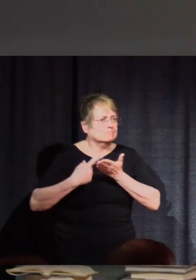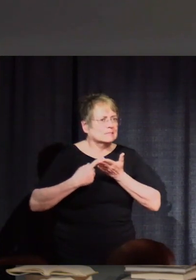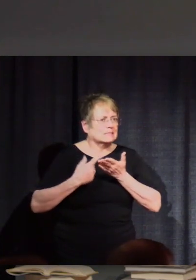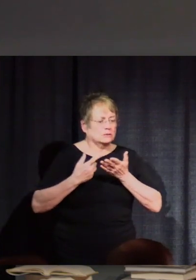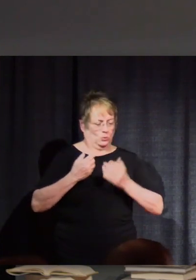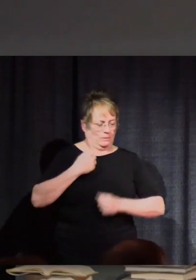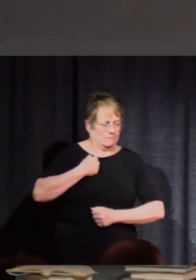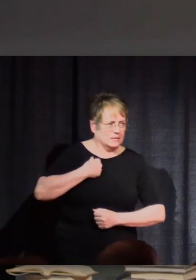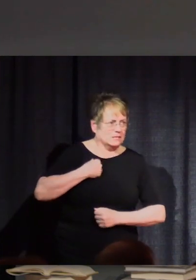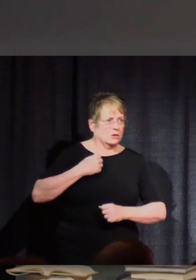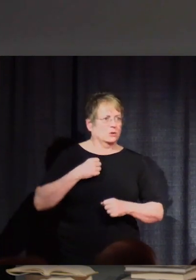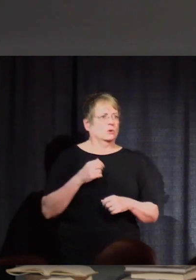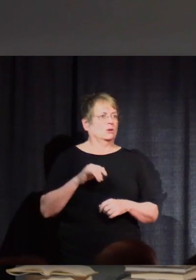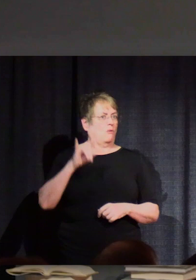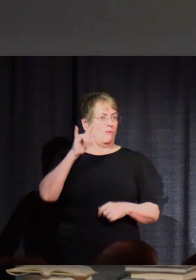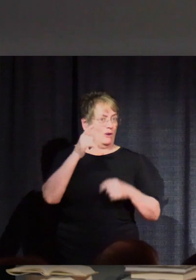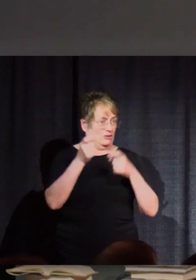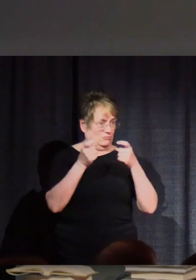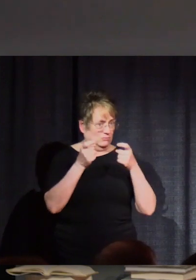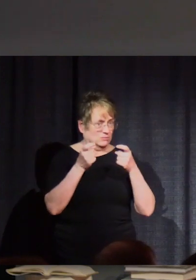by the military or air traffic at that time.